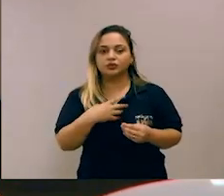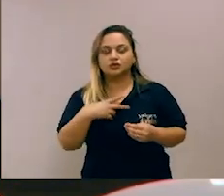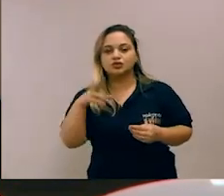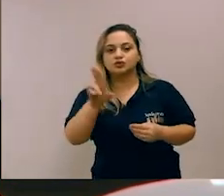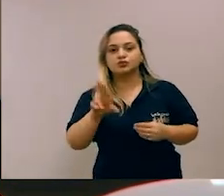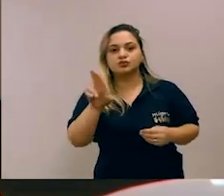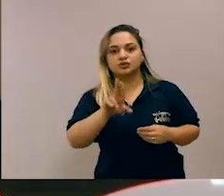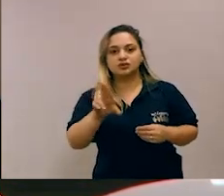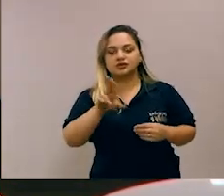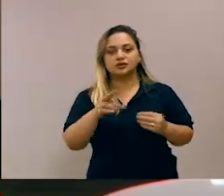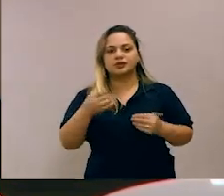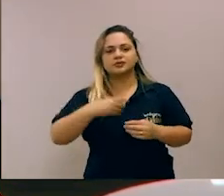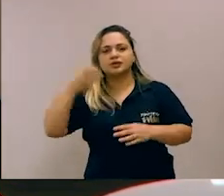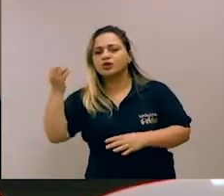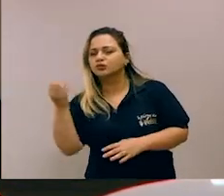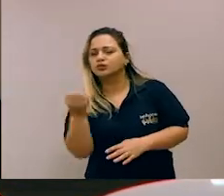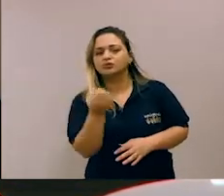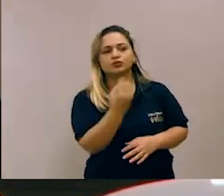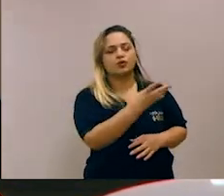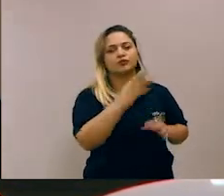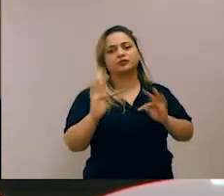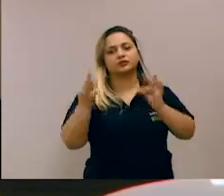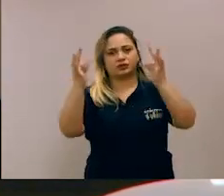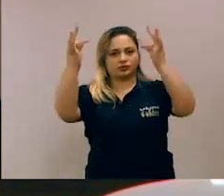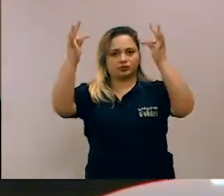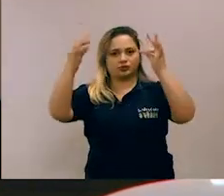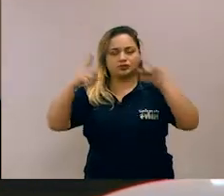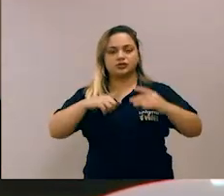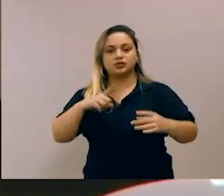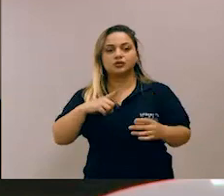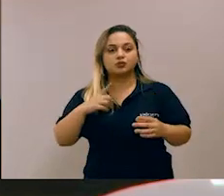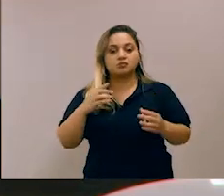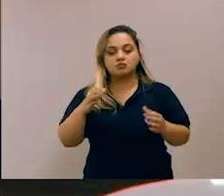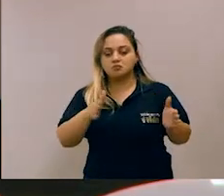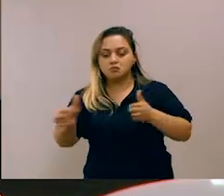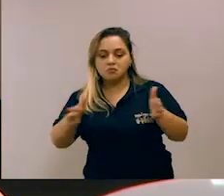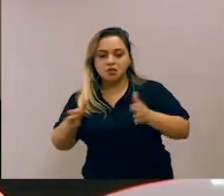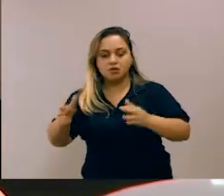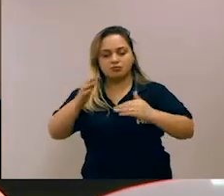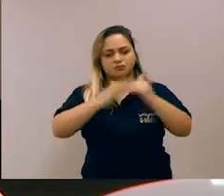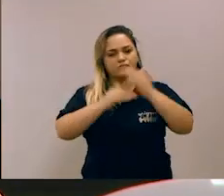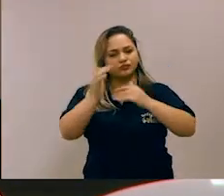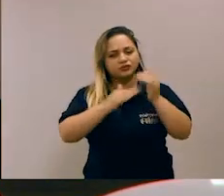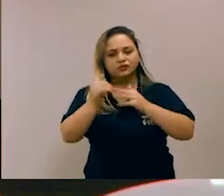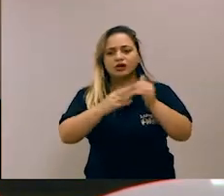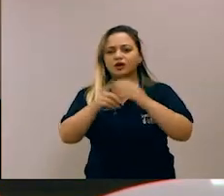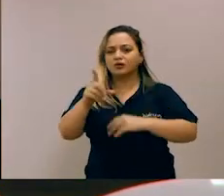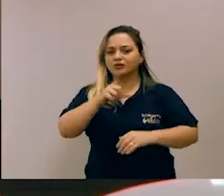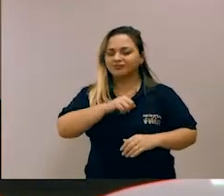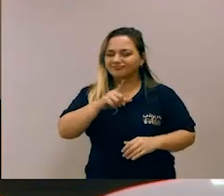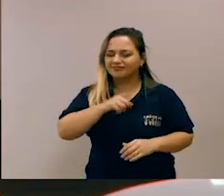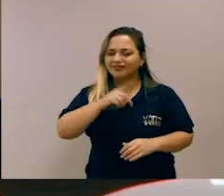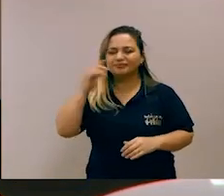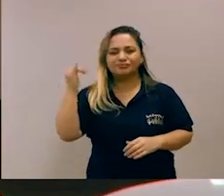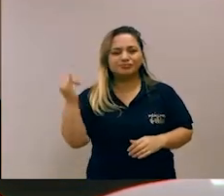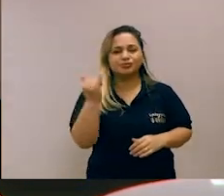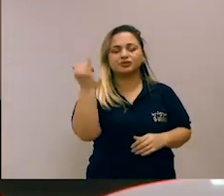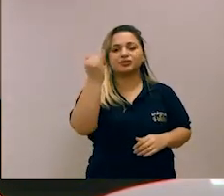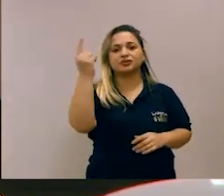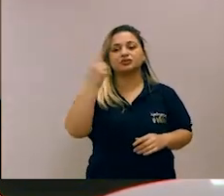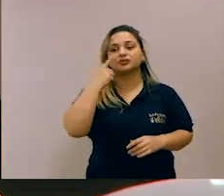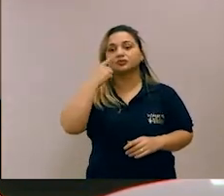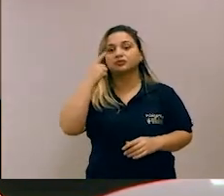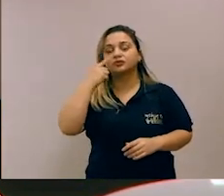the way you can use these new technologies, the professional zeal that is always going